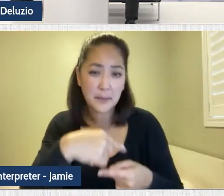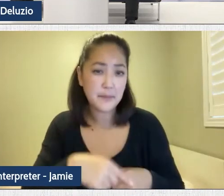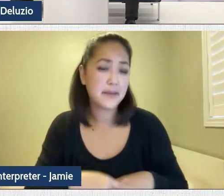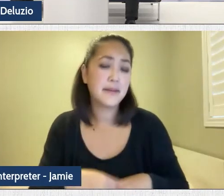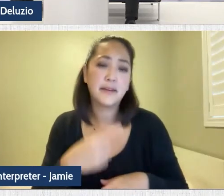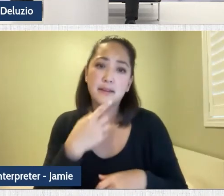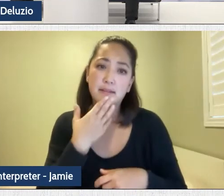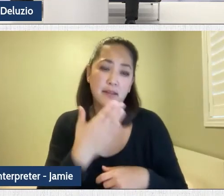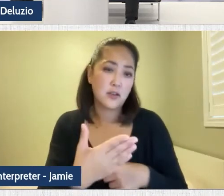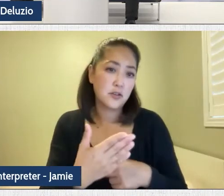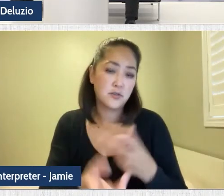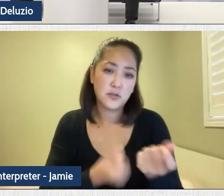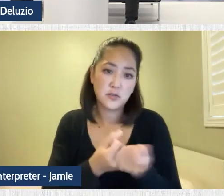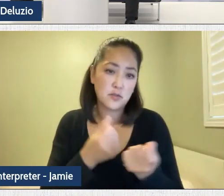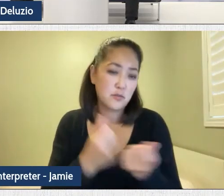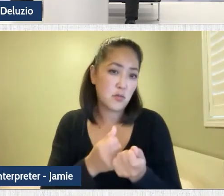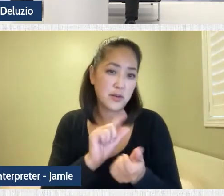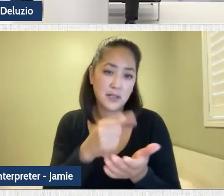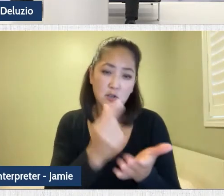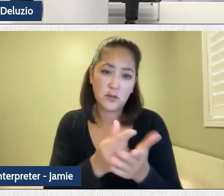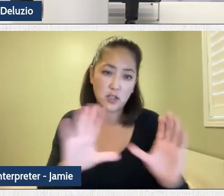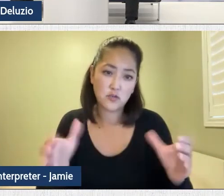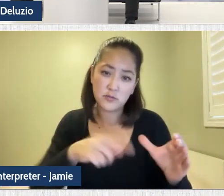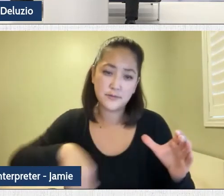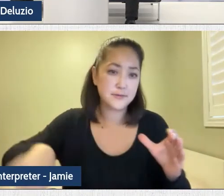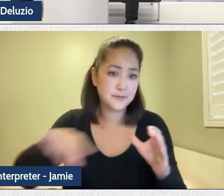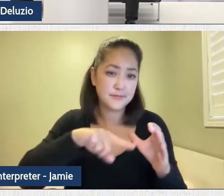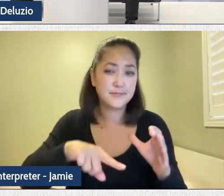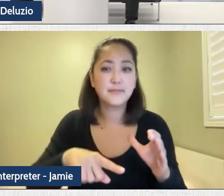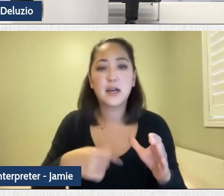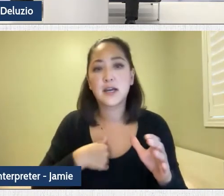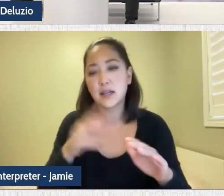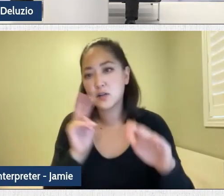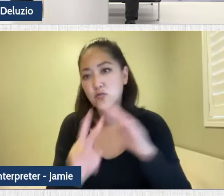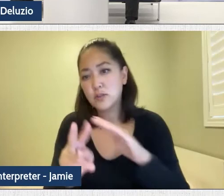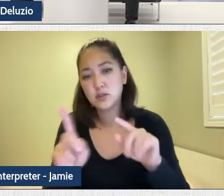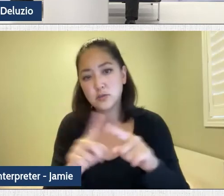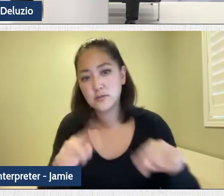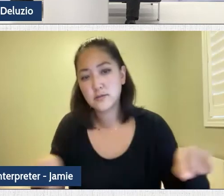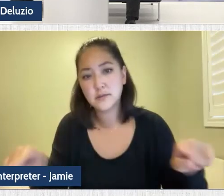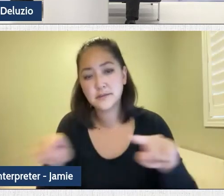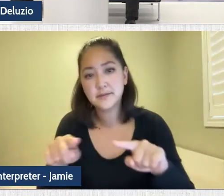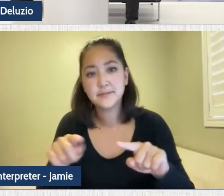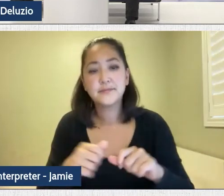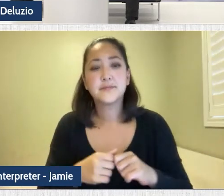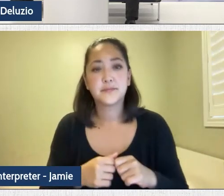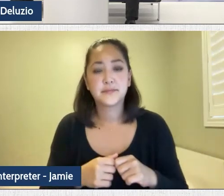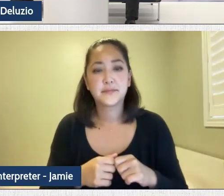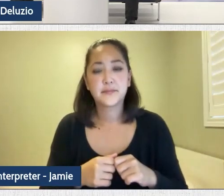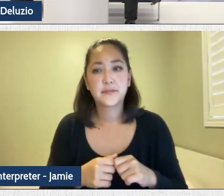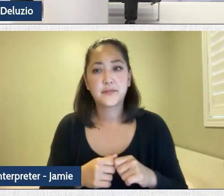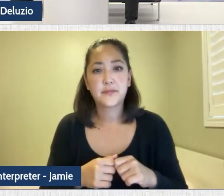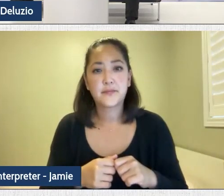incredible supportive alumni. I wish you my very best, and I look so forward to when we can meet in